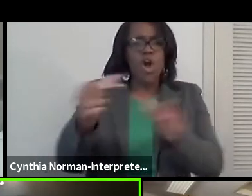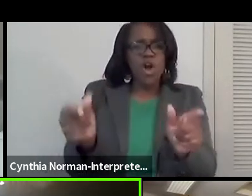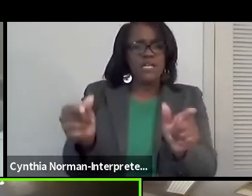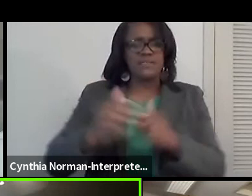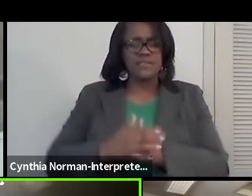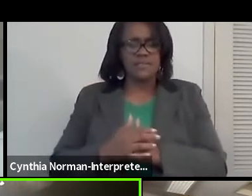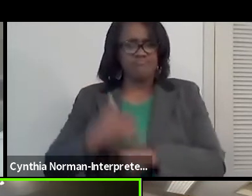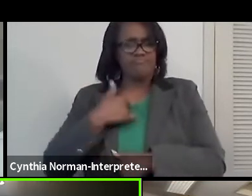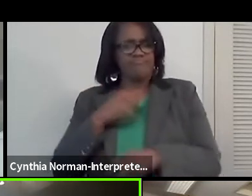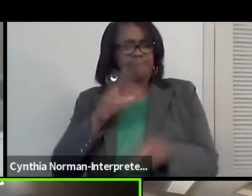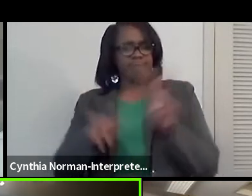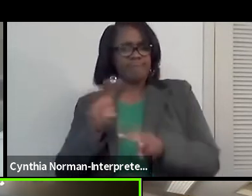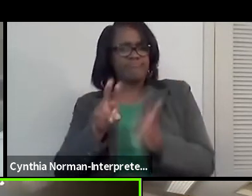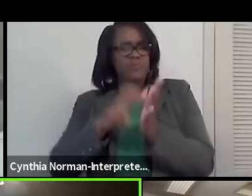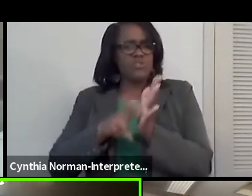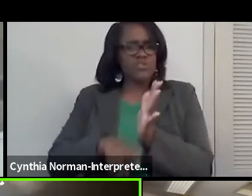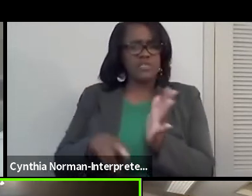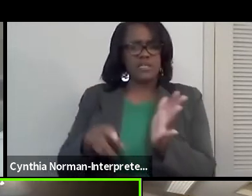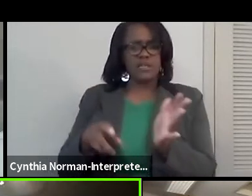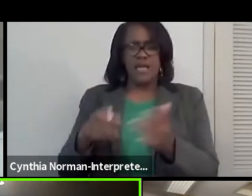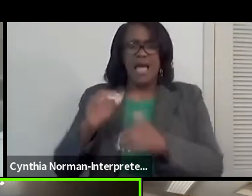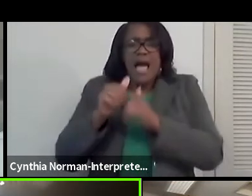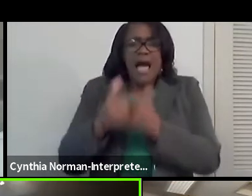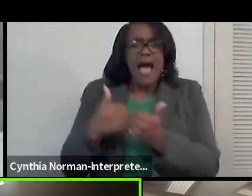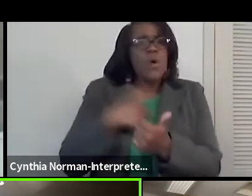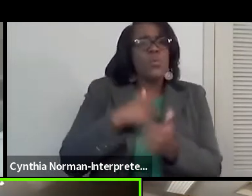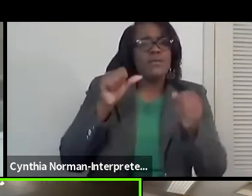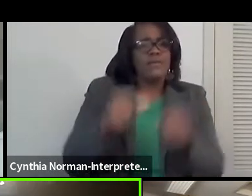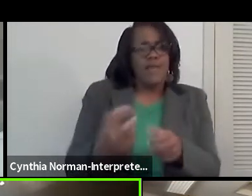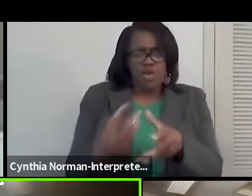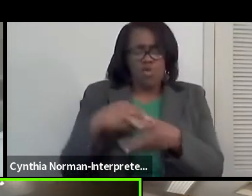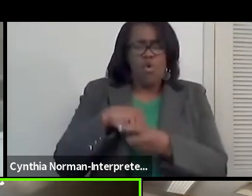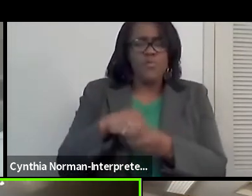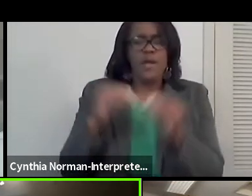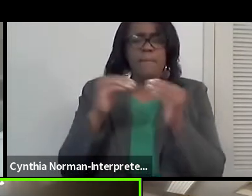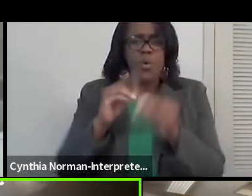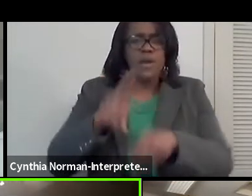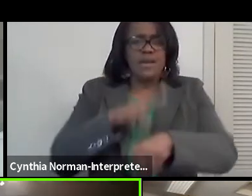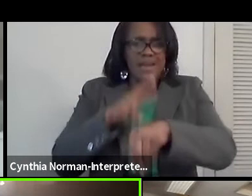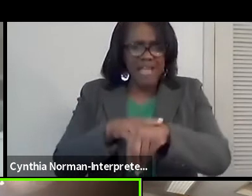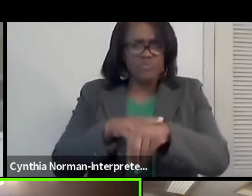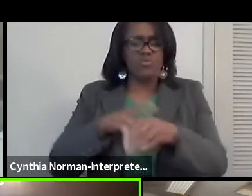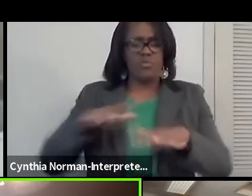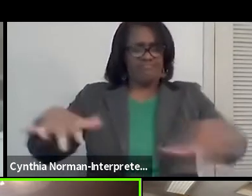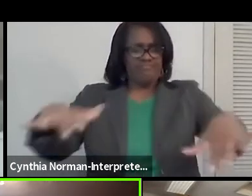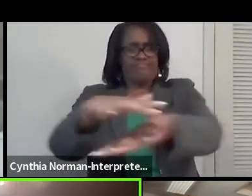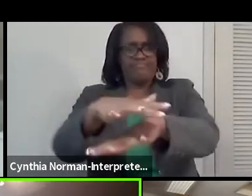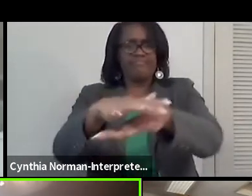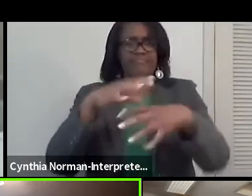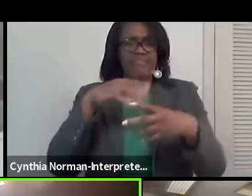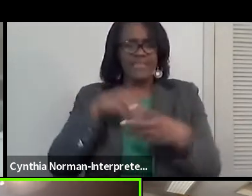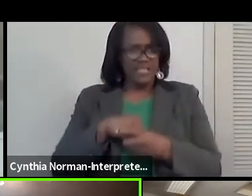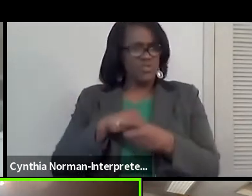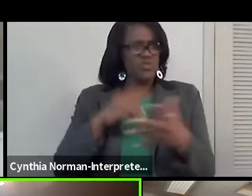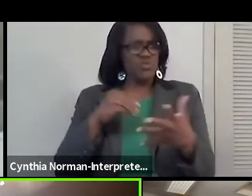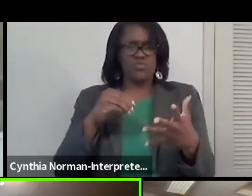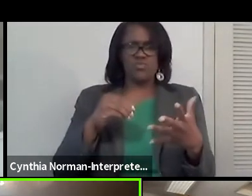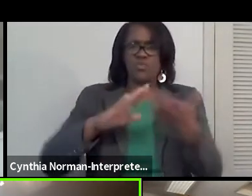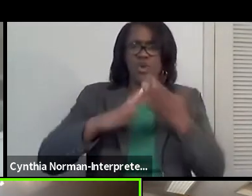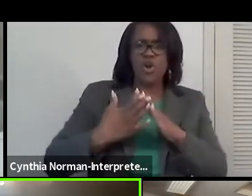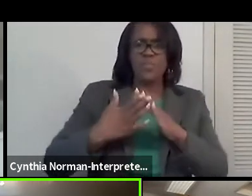how just bringing into how we can incorporate more natural landscapes and natural life into the urban environment. But when I was looking